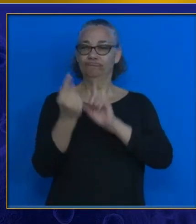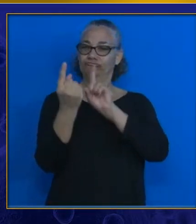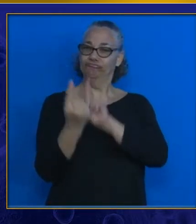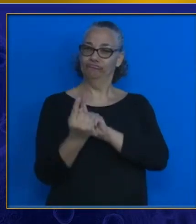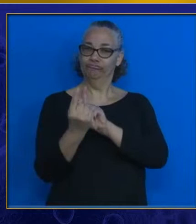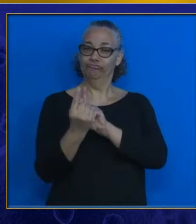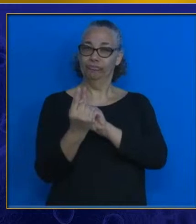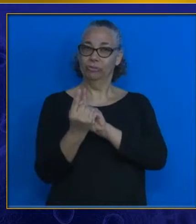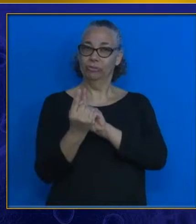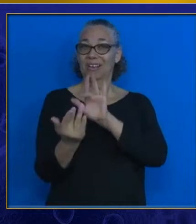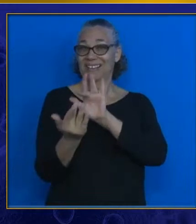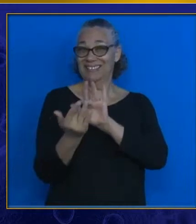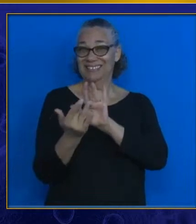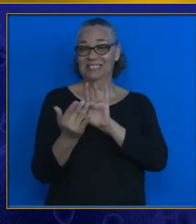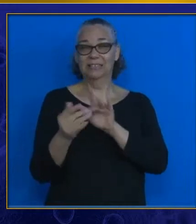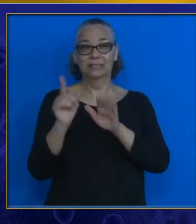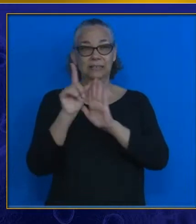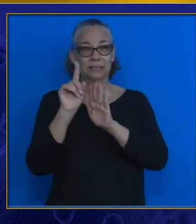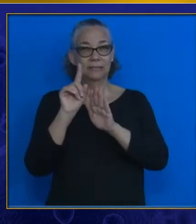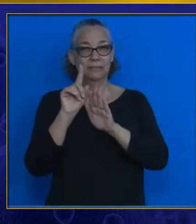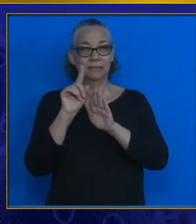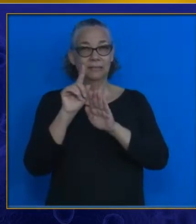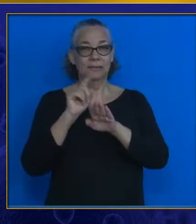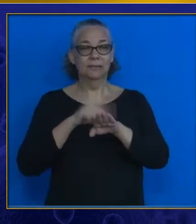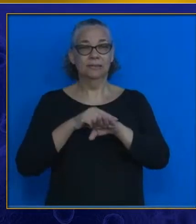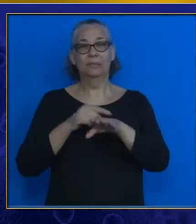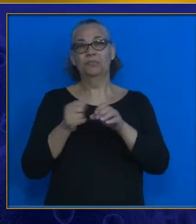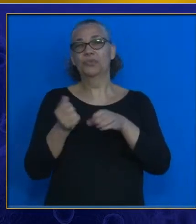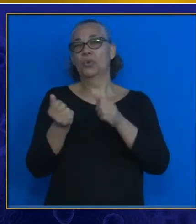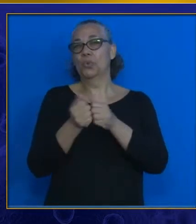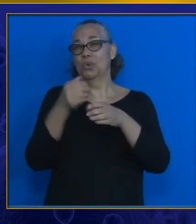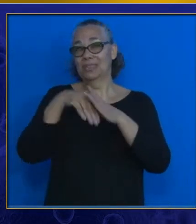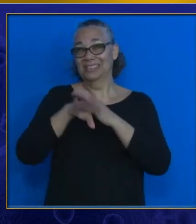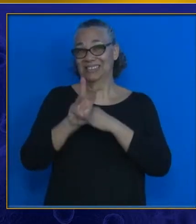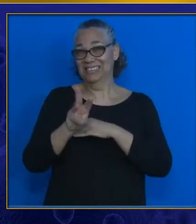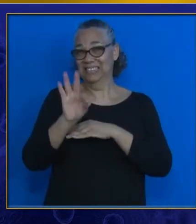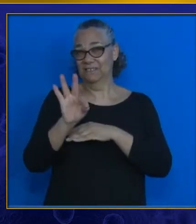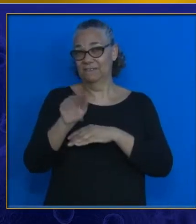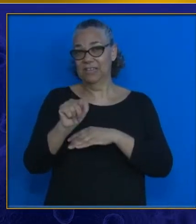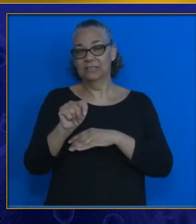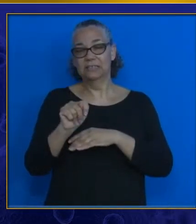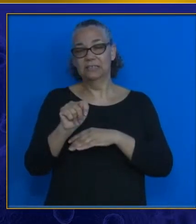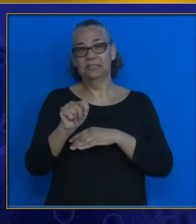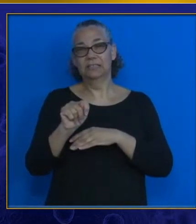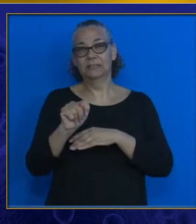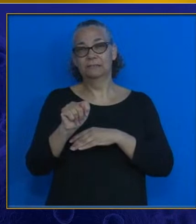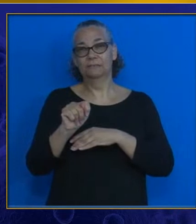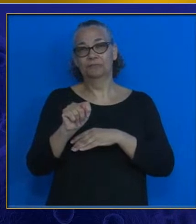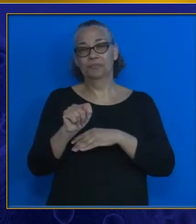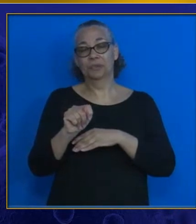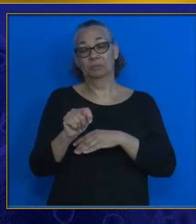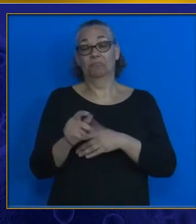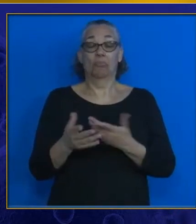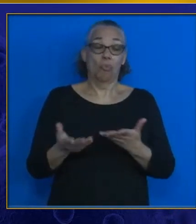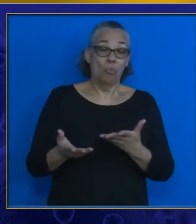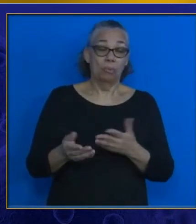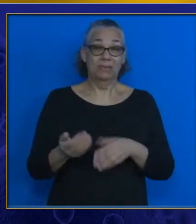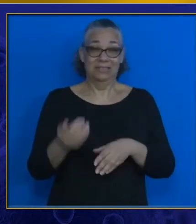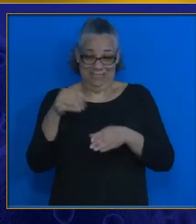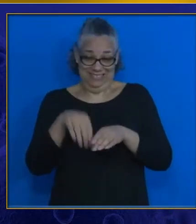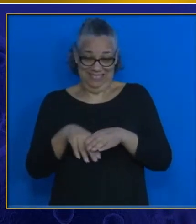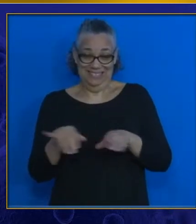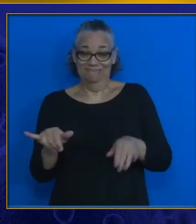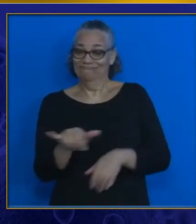contact time within 6 feet of an infected person within any setting. Being in the same room as